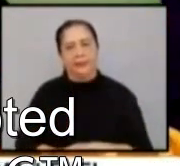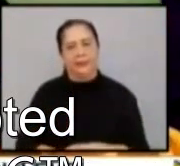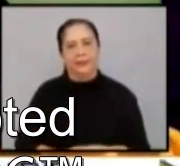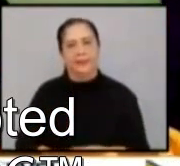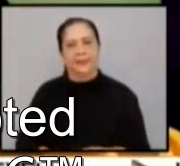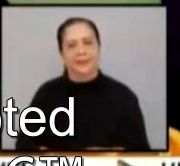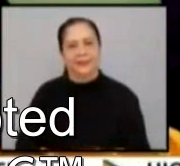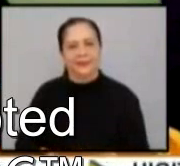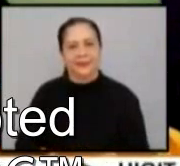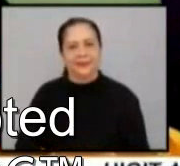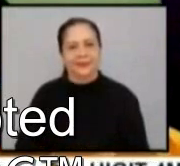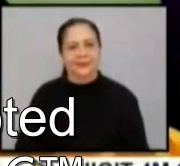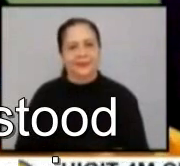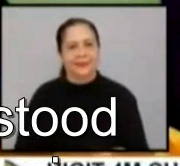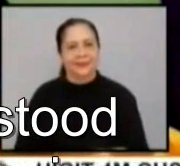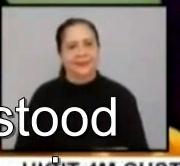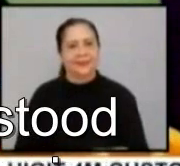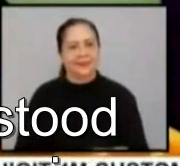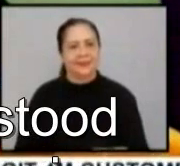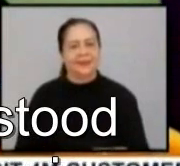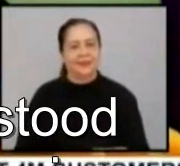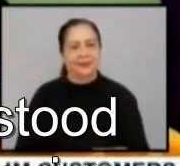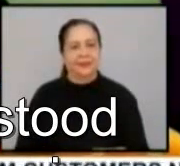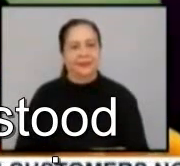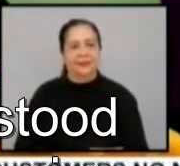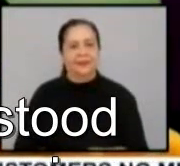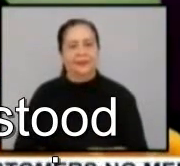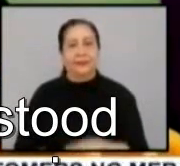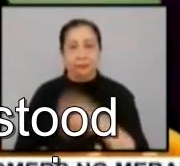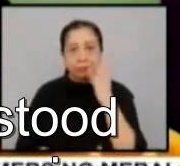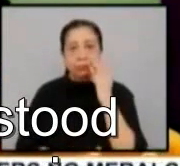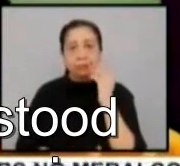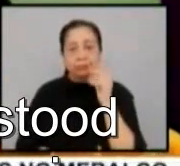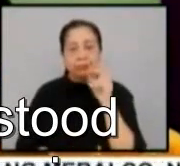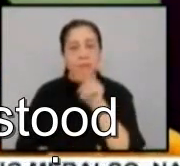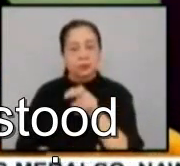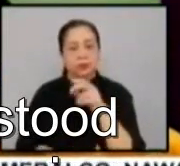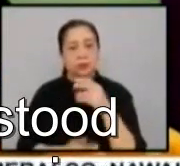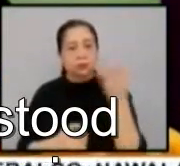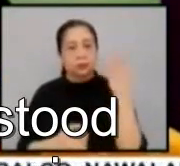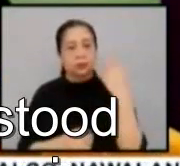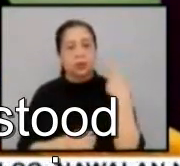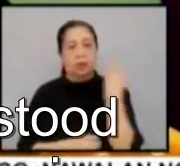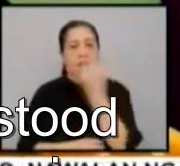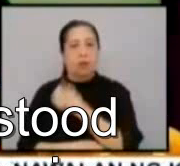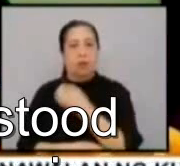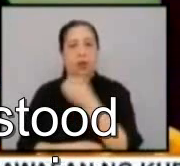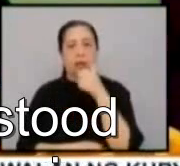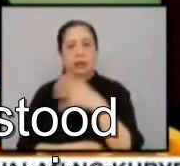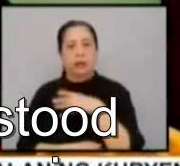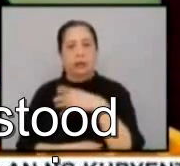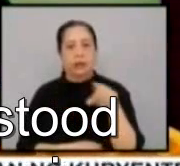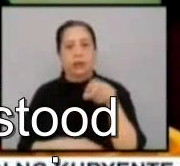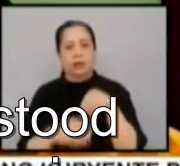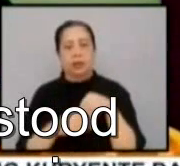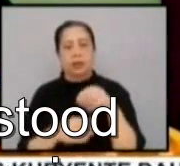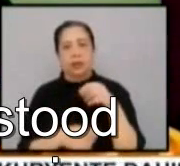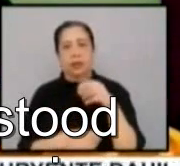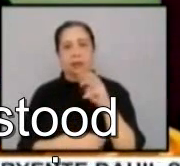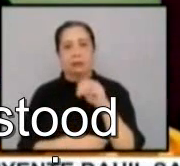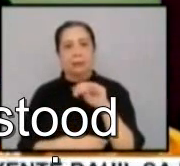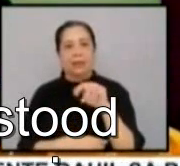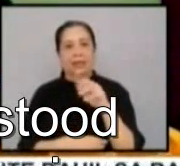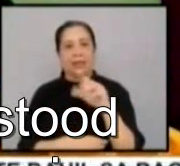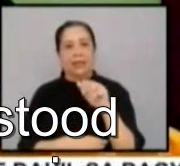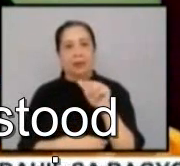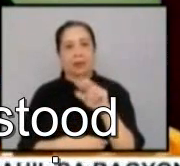kahit na hindi umalis yung demonyo dyan, basta you protect the child because you love your child, your son or your daughter, and then